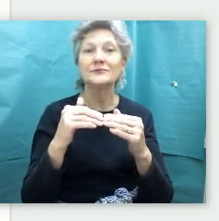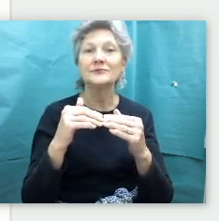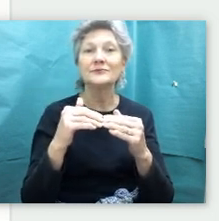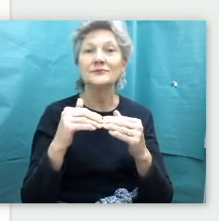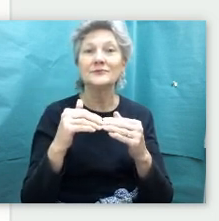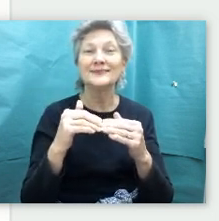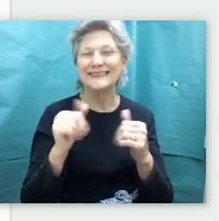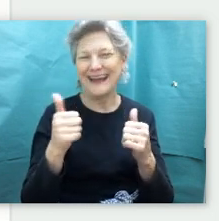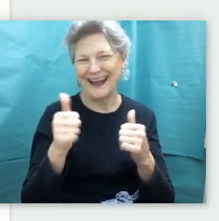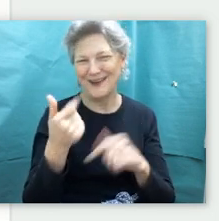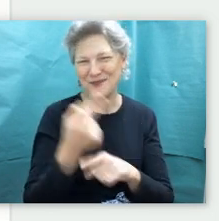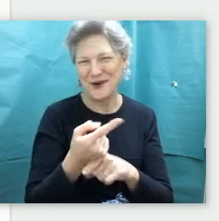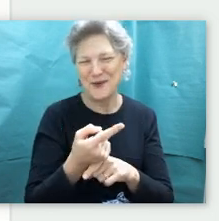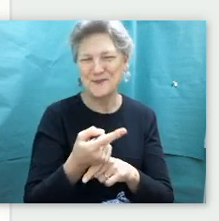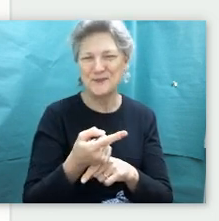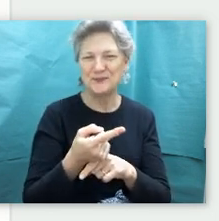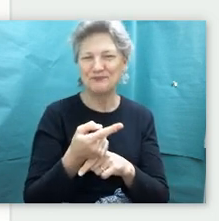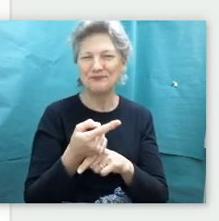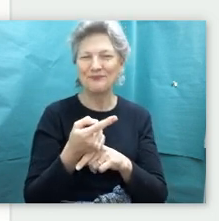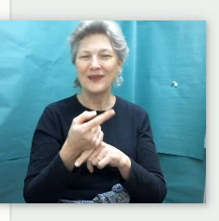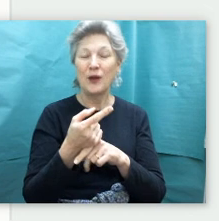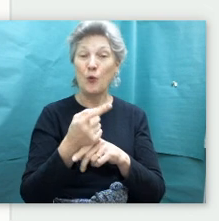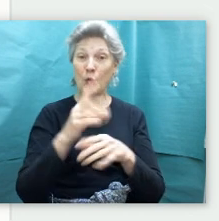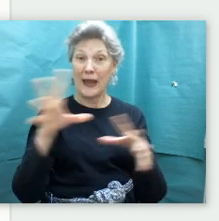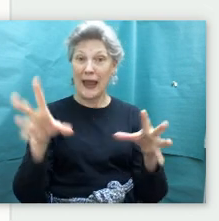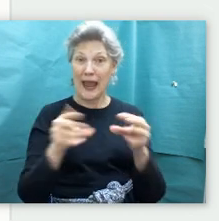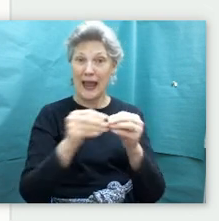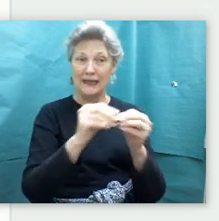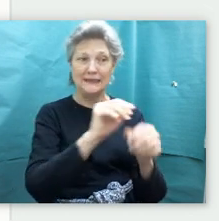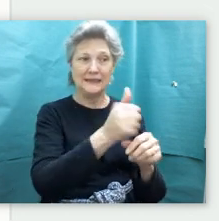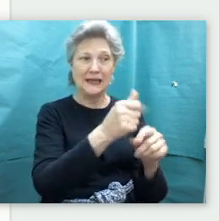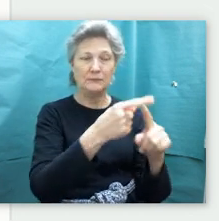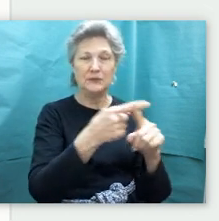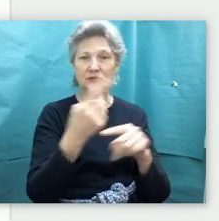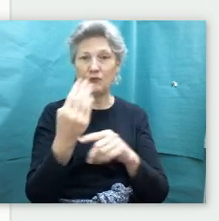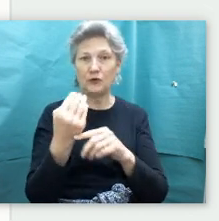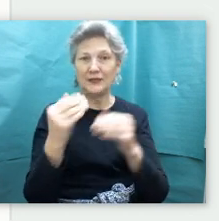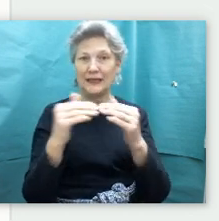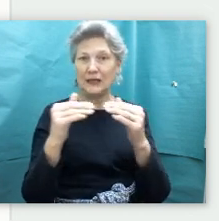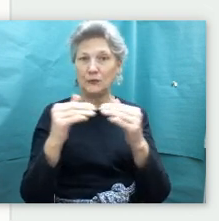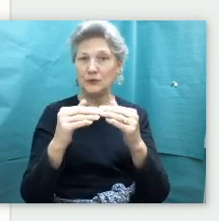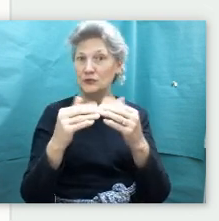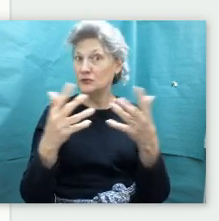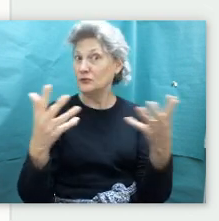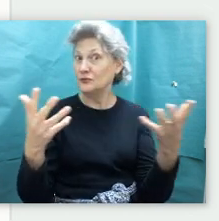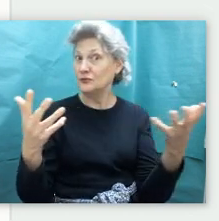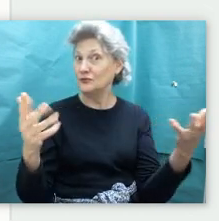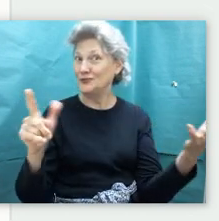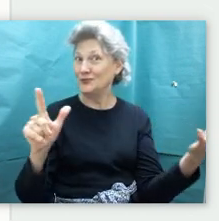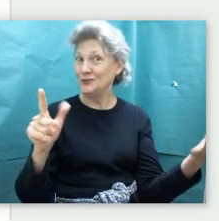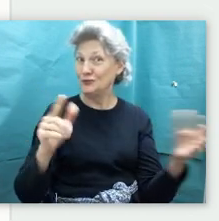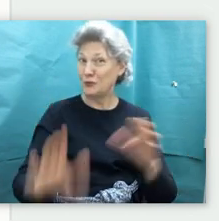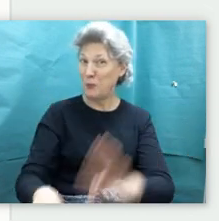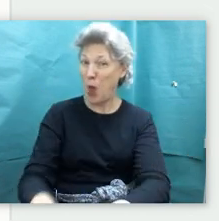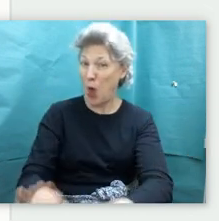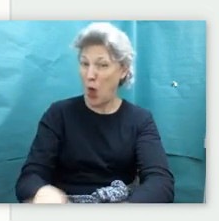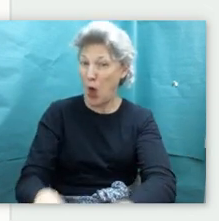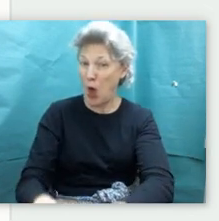is 10. When I add 10 and 14 together, I get, drum